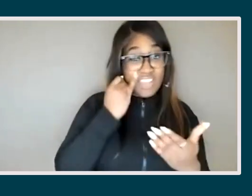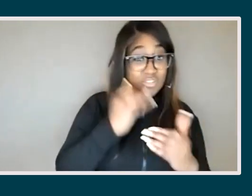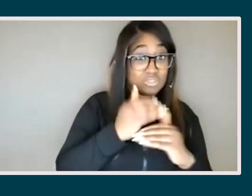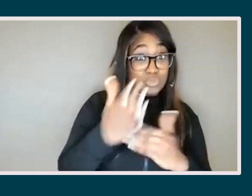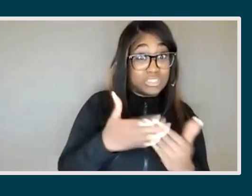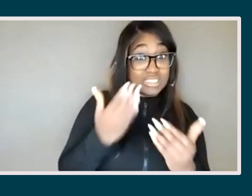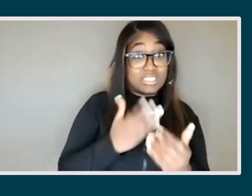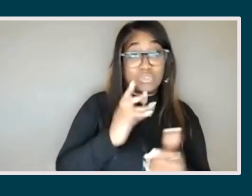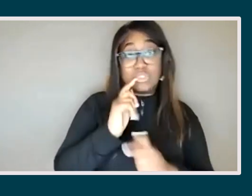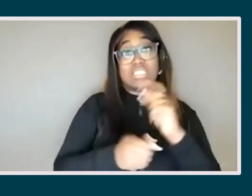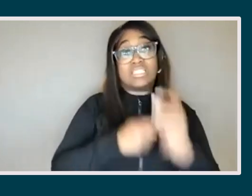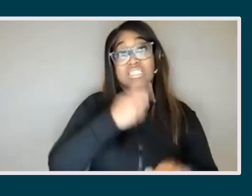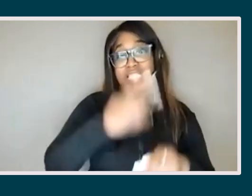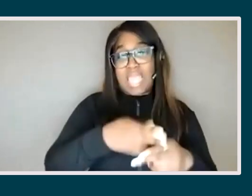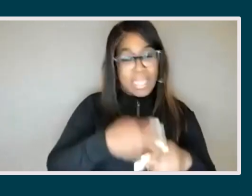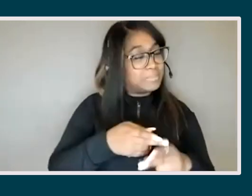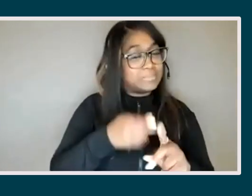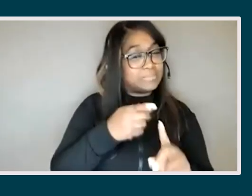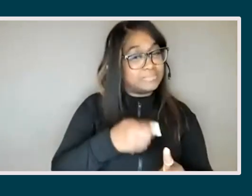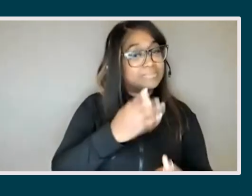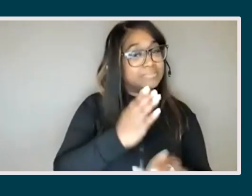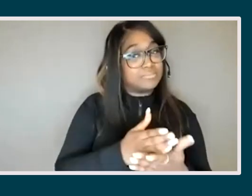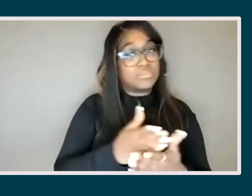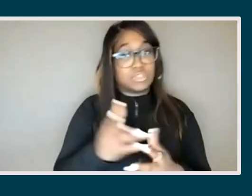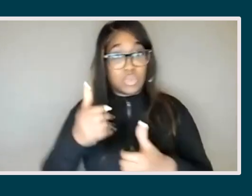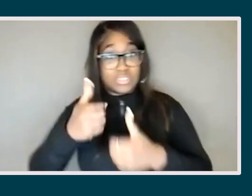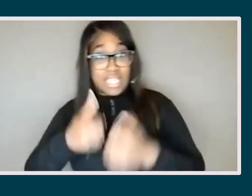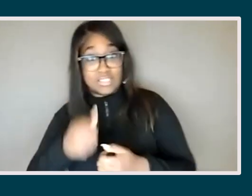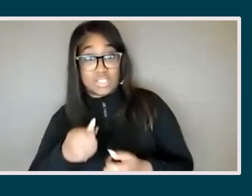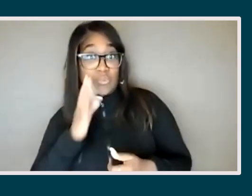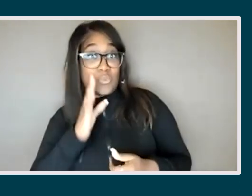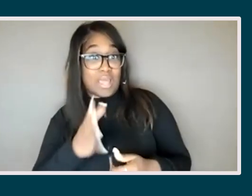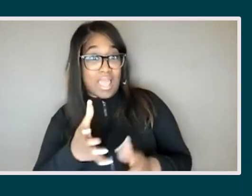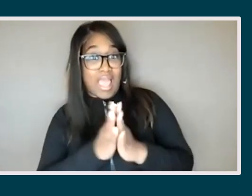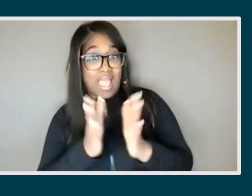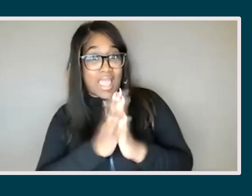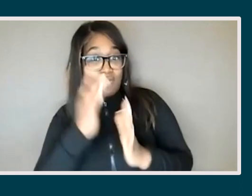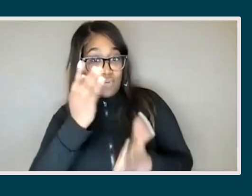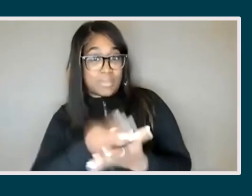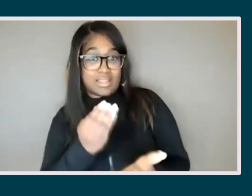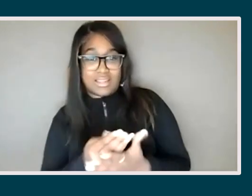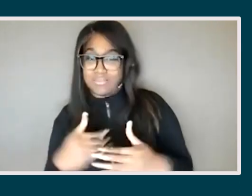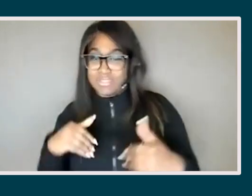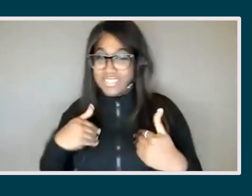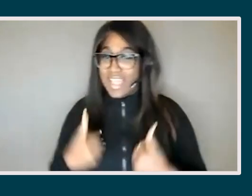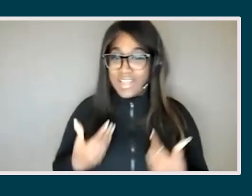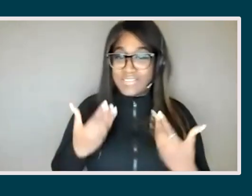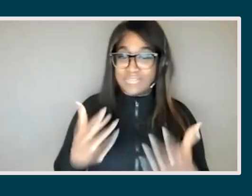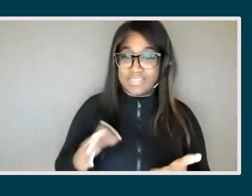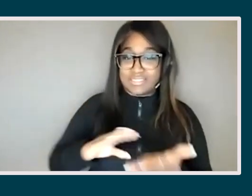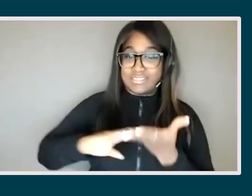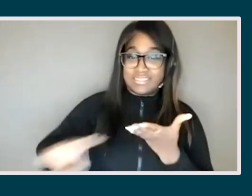name. That means people are going to start texting me and asking me for money. And I'm tired and I opted out of all of those.